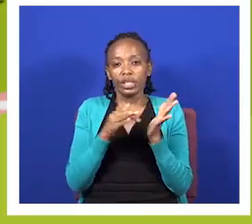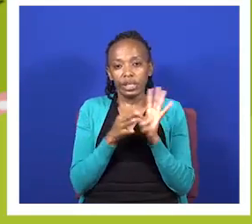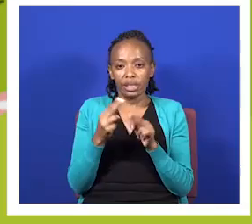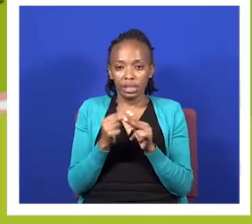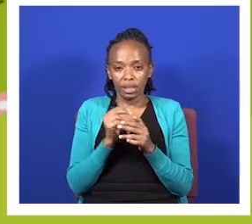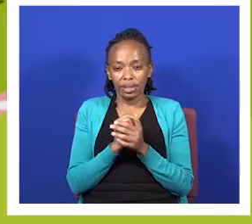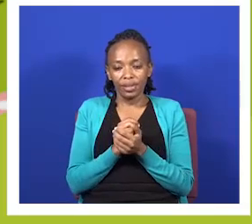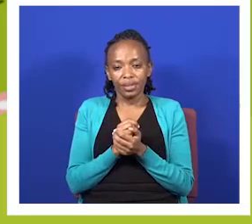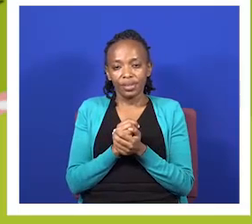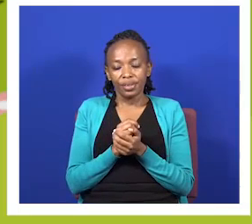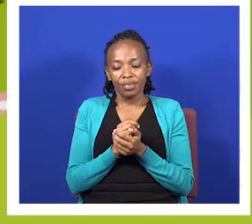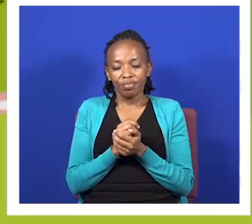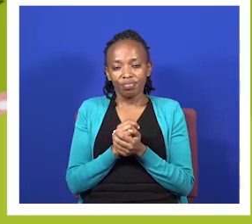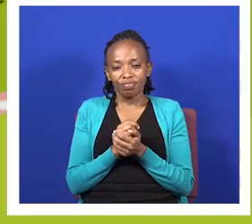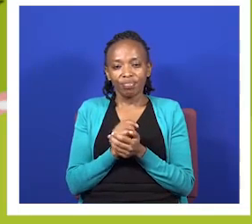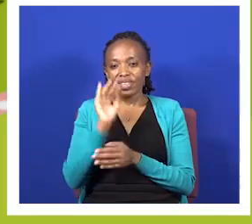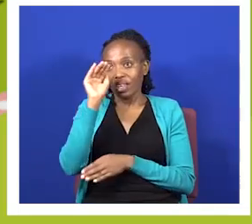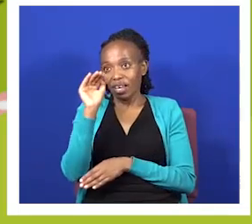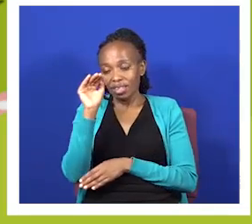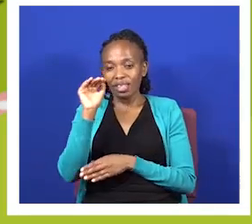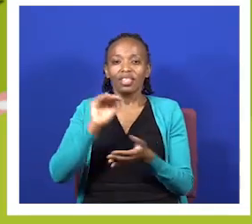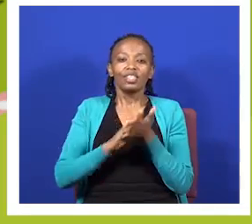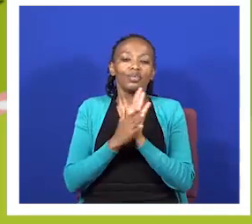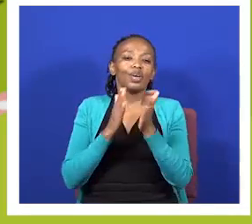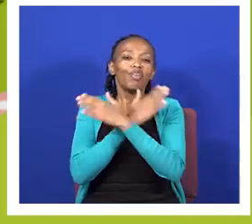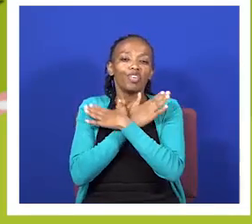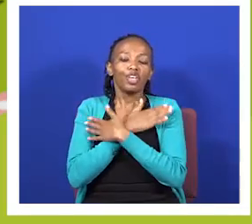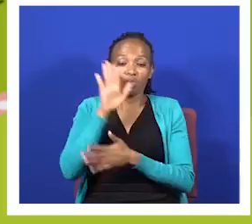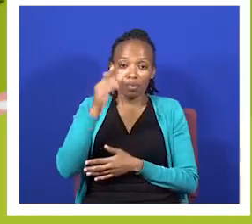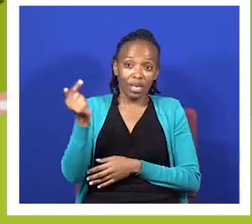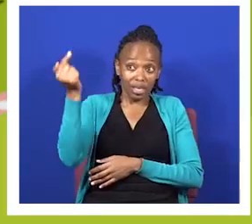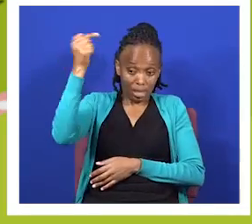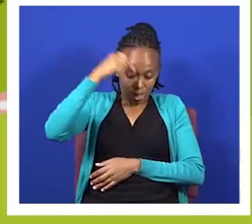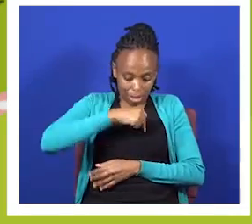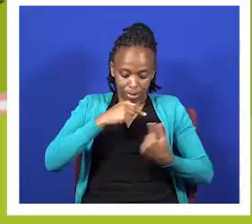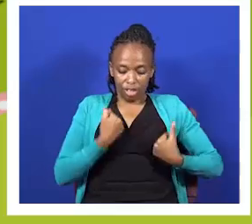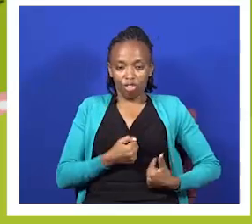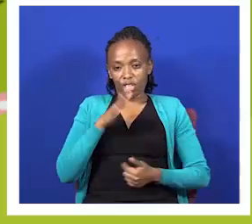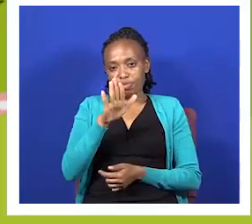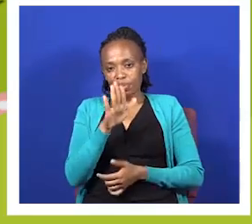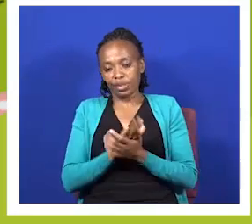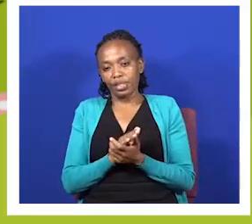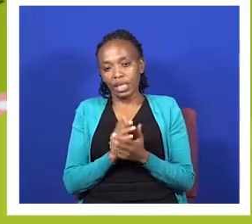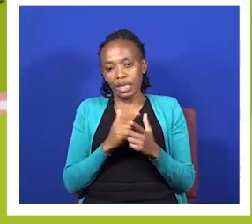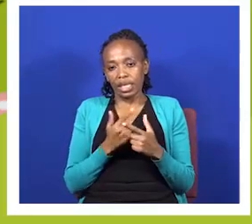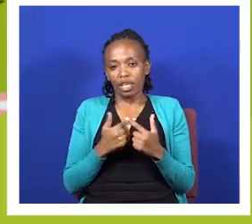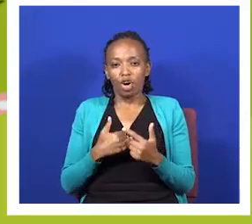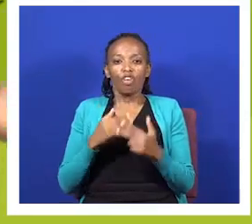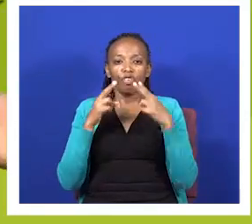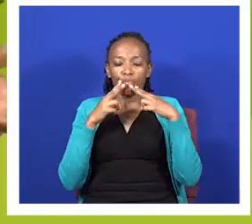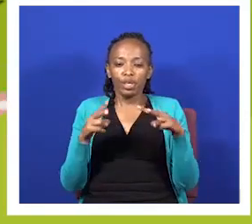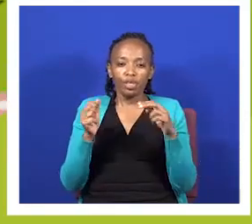in Jesus and ask him to be your friend, he comes into your heart and you